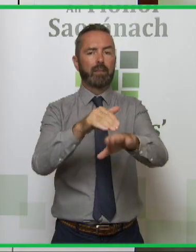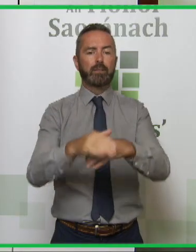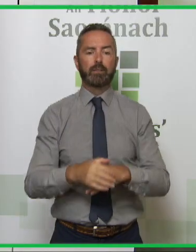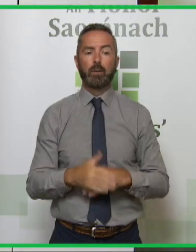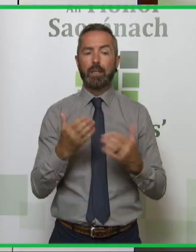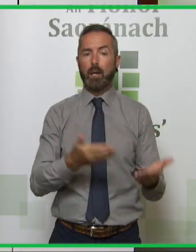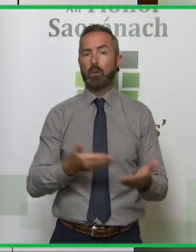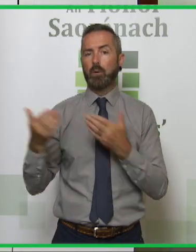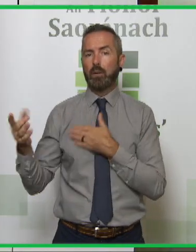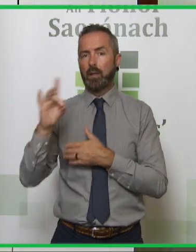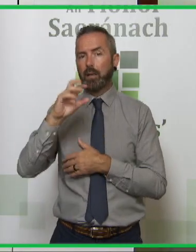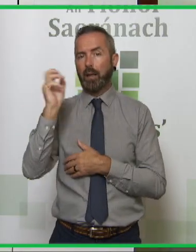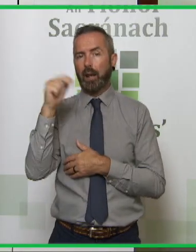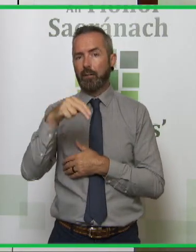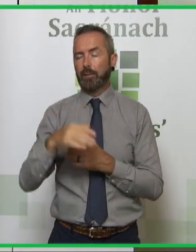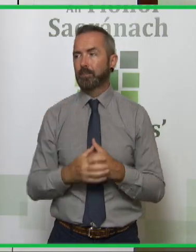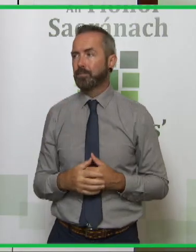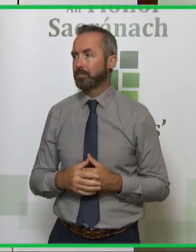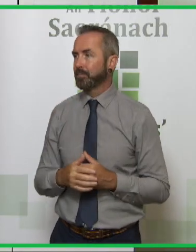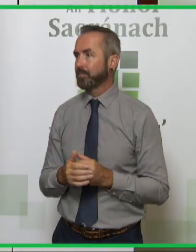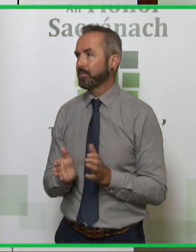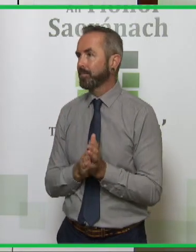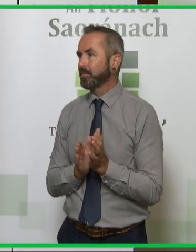Karen, join us, please. Thanks, Richie.